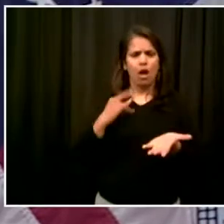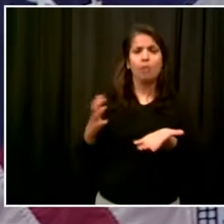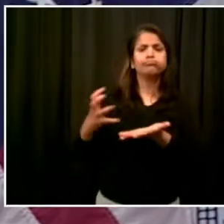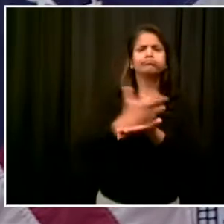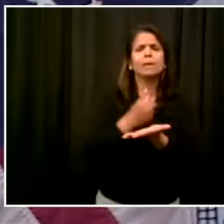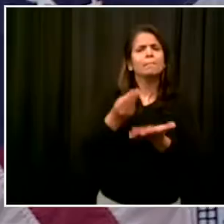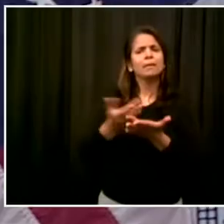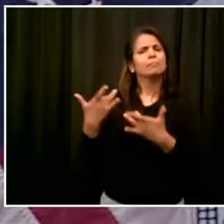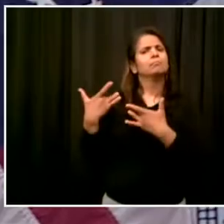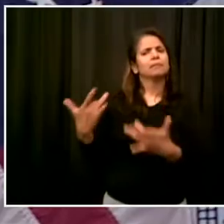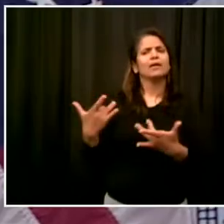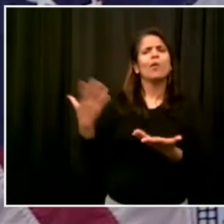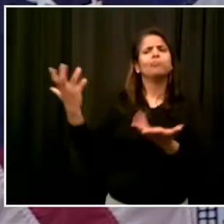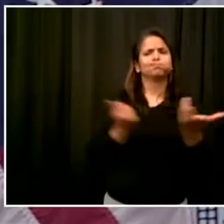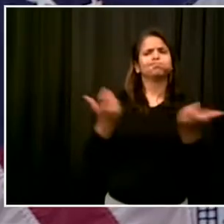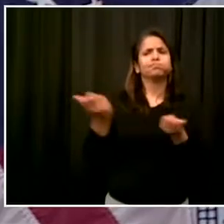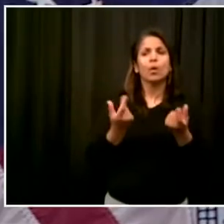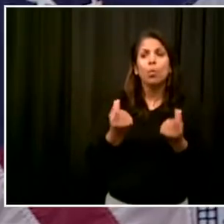run.